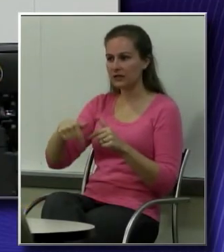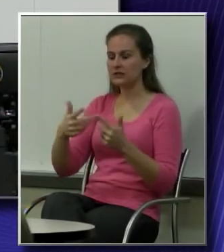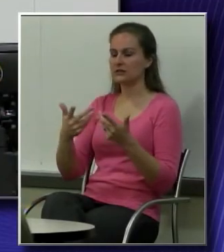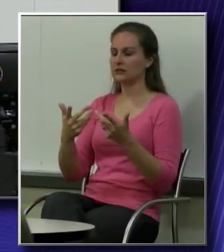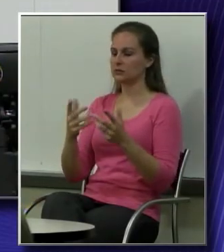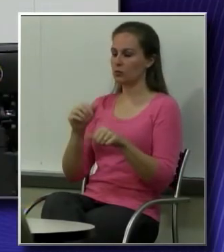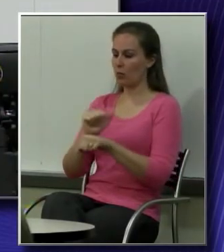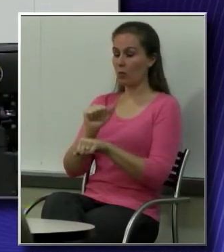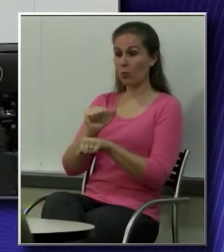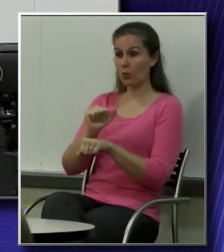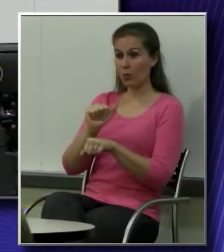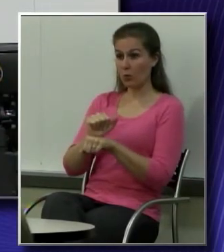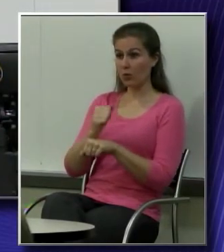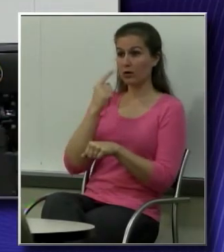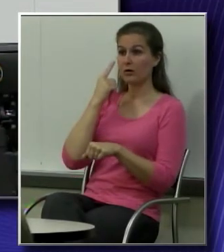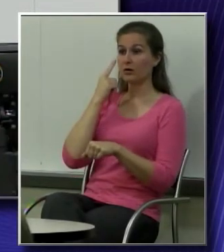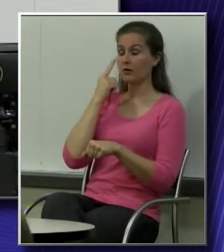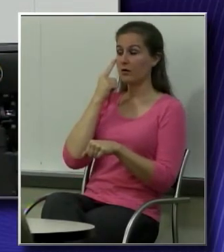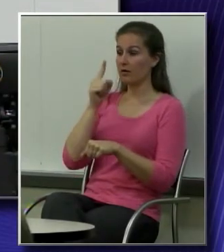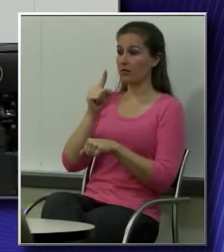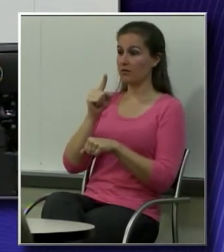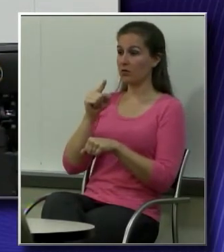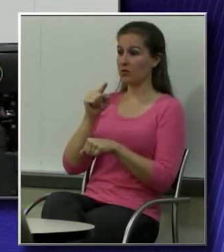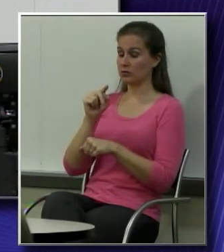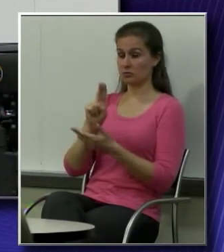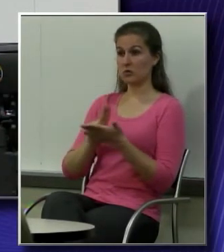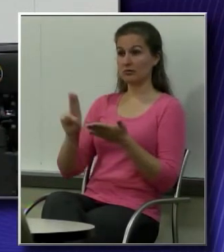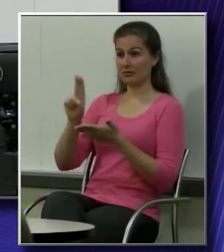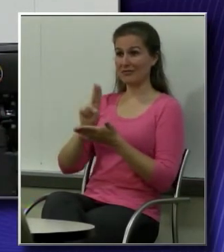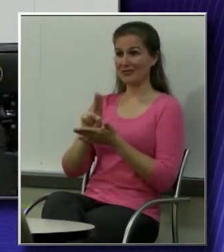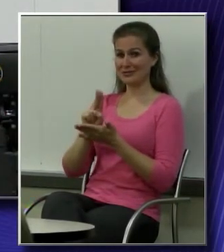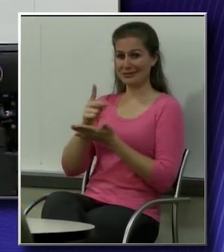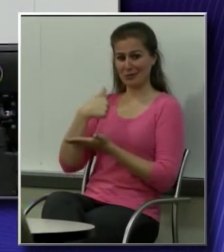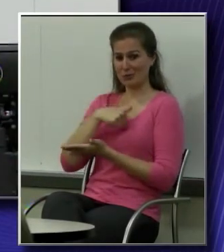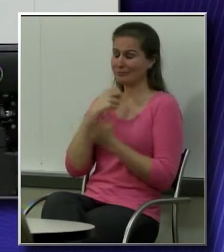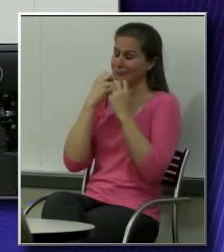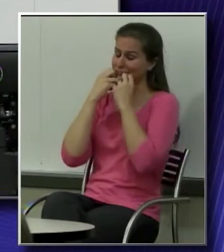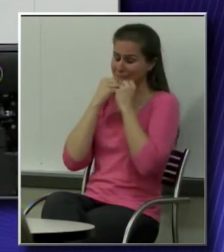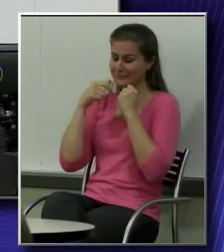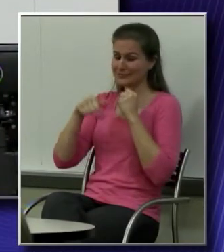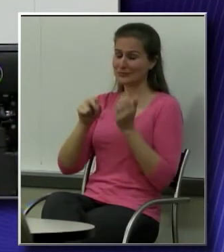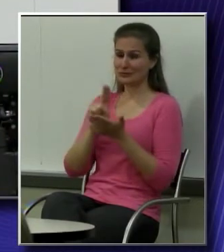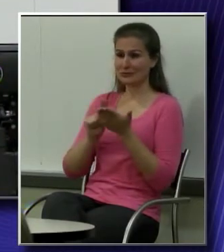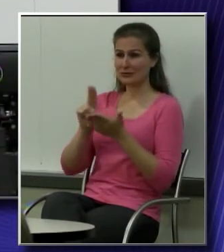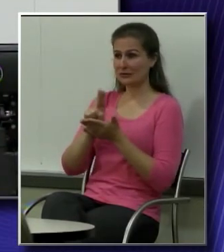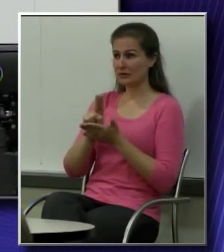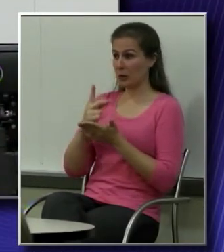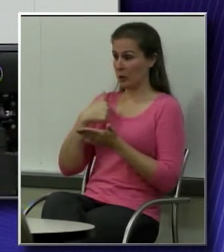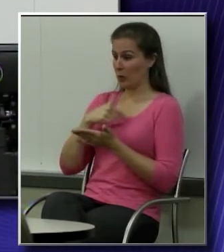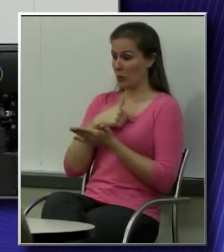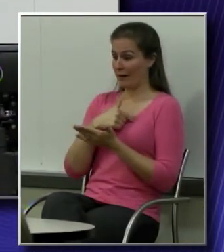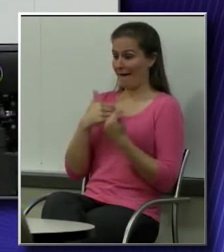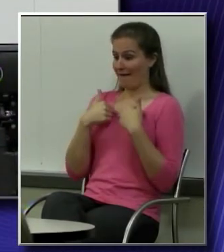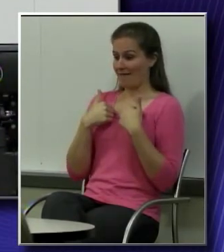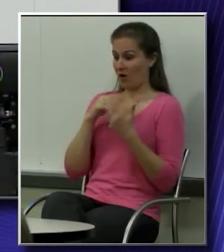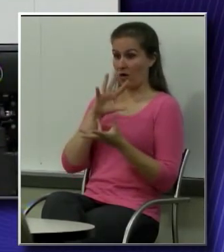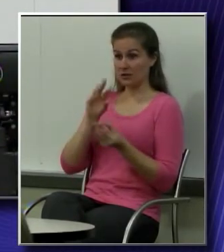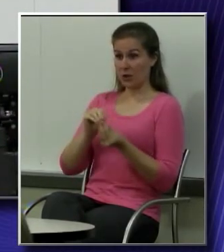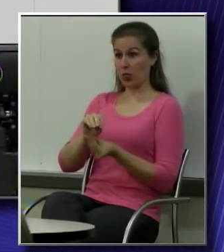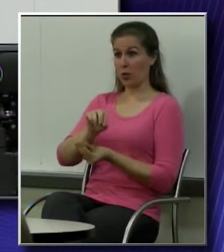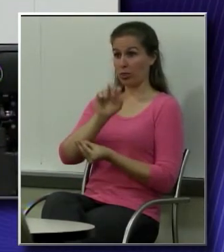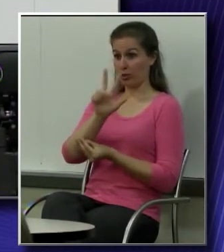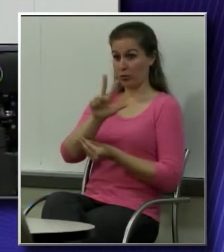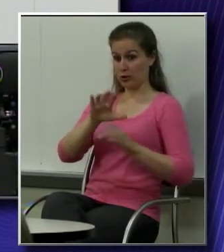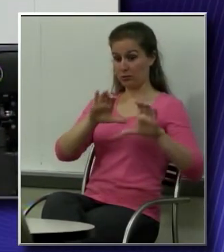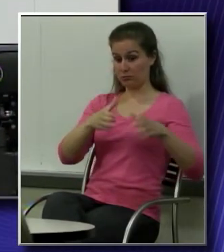task on behalf of this university that we all love. Working through three committees, we will select a